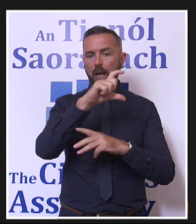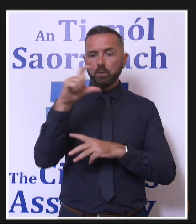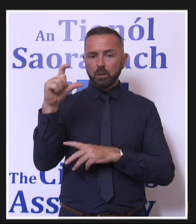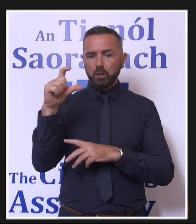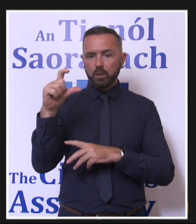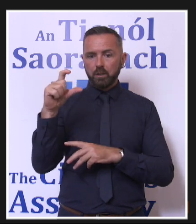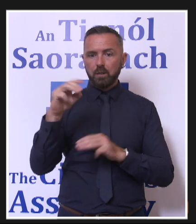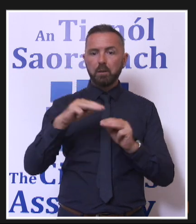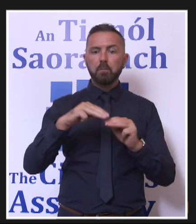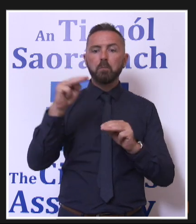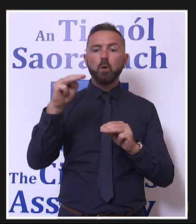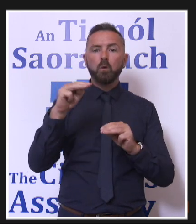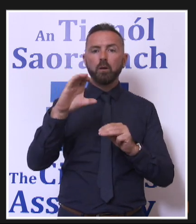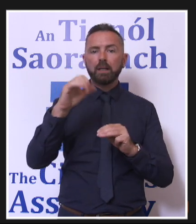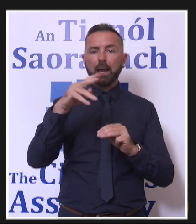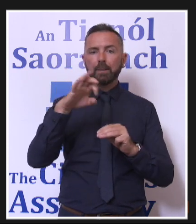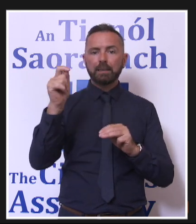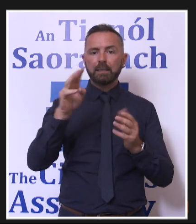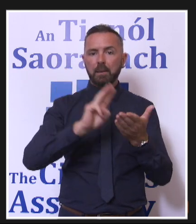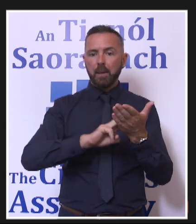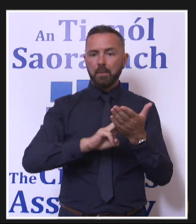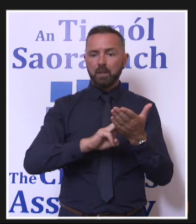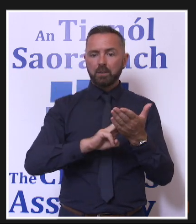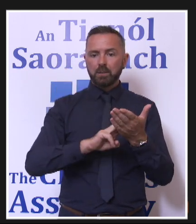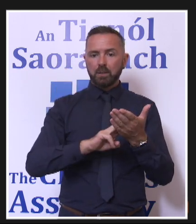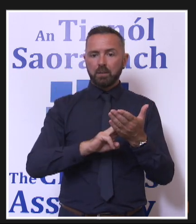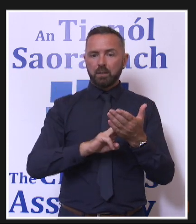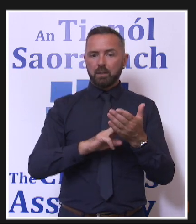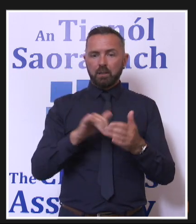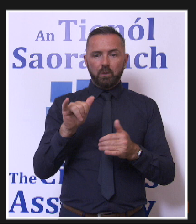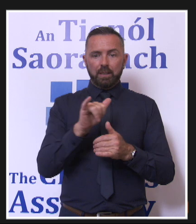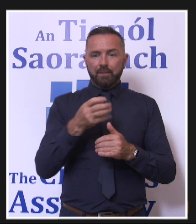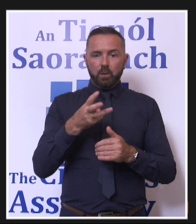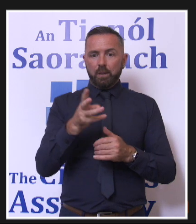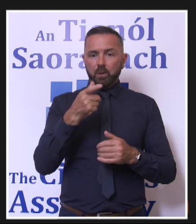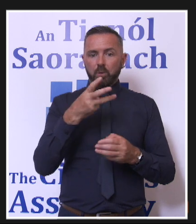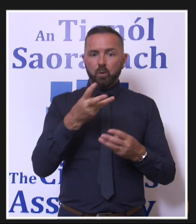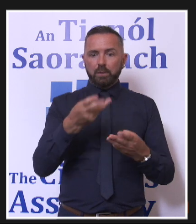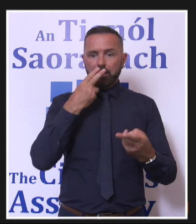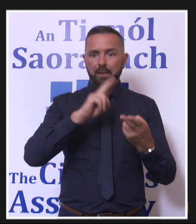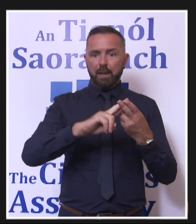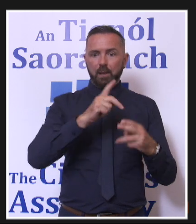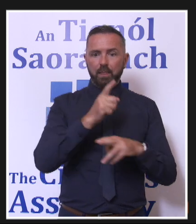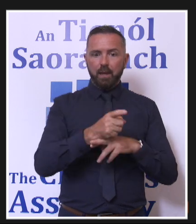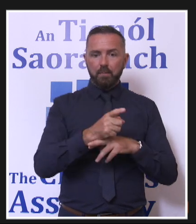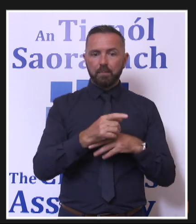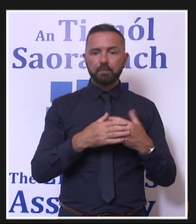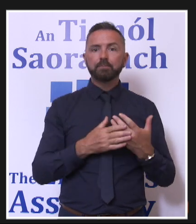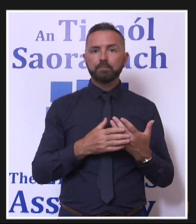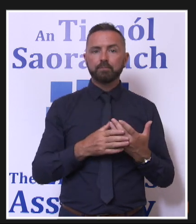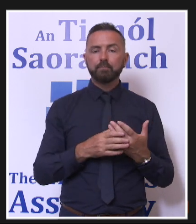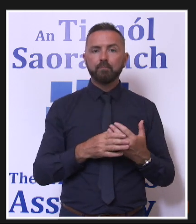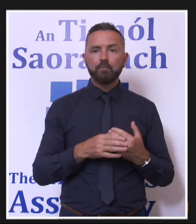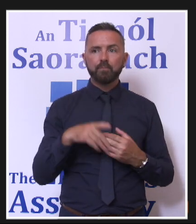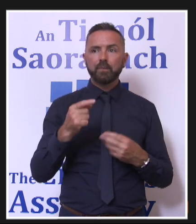more cabinet members, however you want to classify them. And that's probably something you